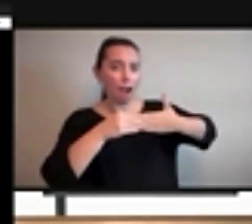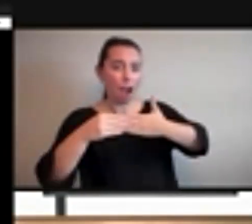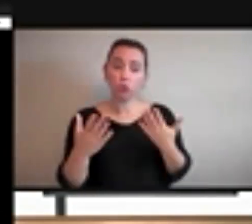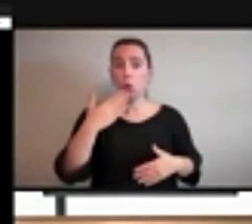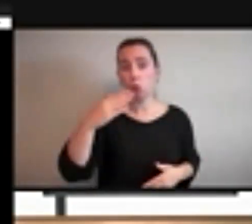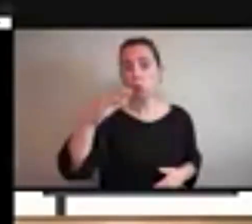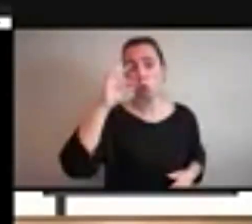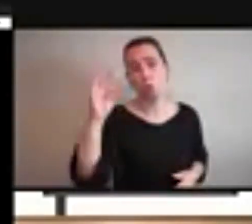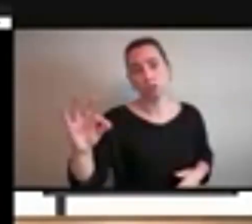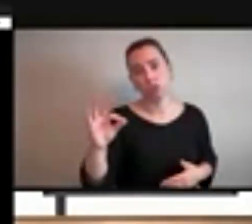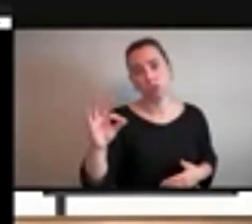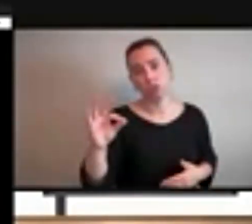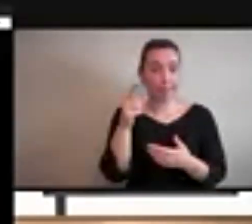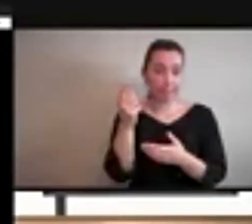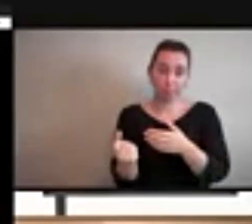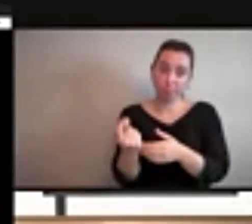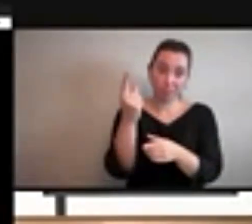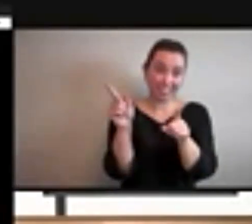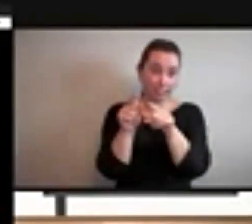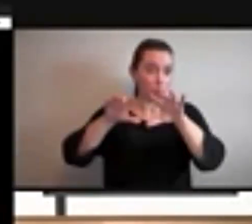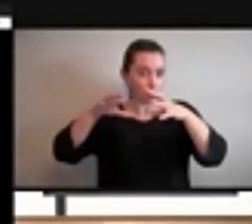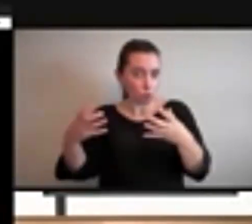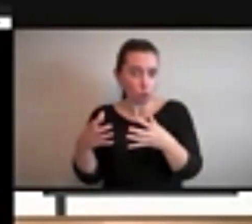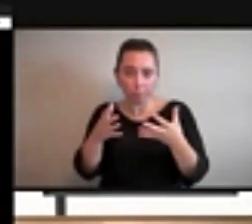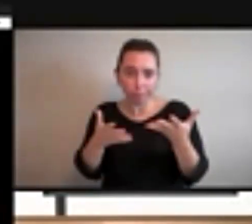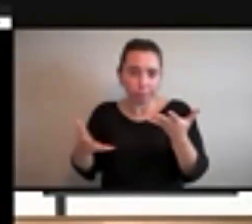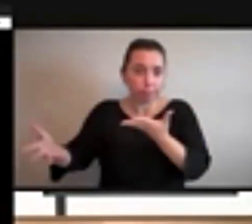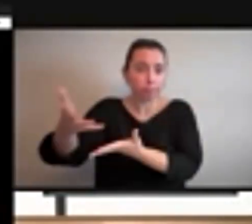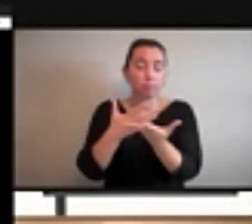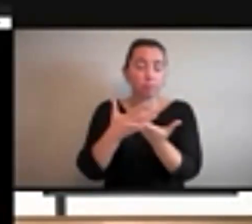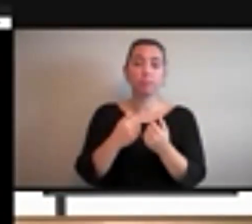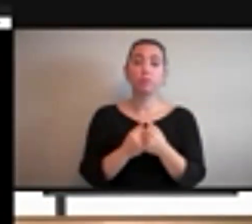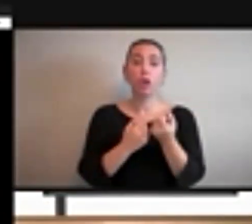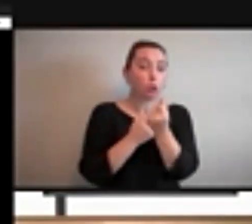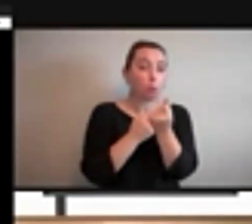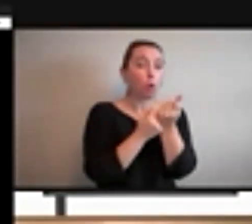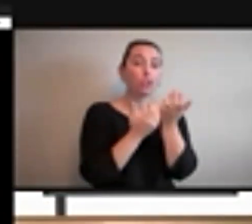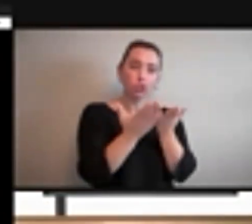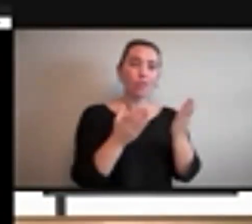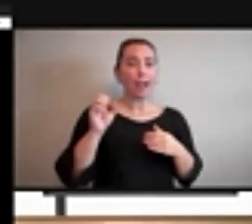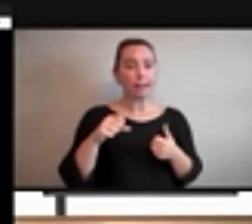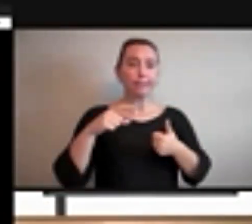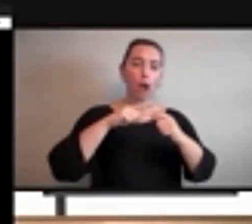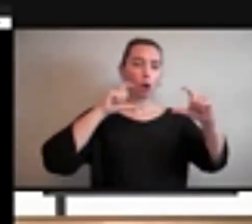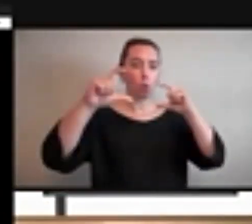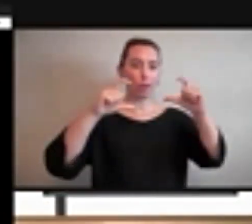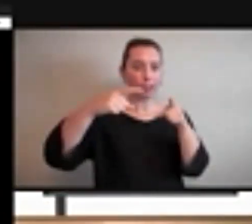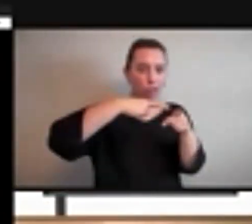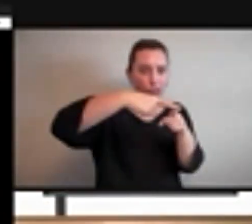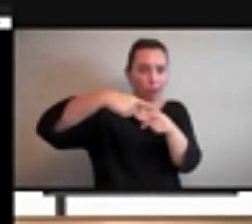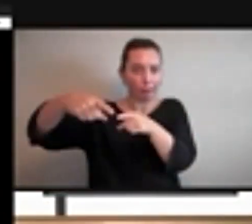group that it's not only about how the support service speaks or talks or communicates, but it's also